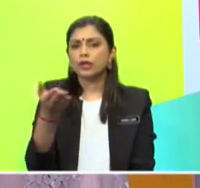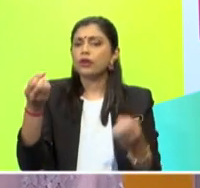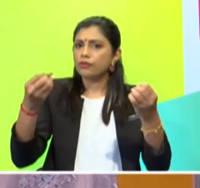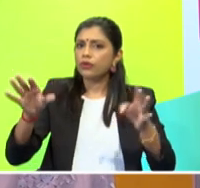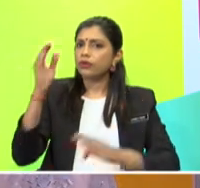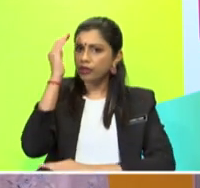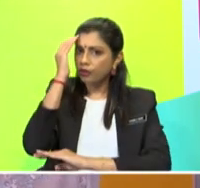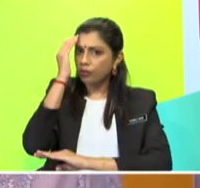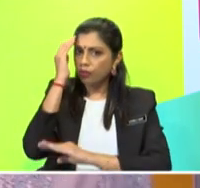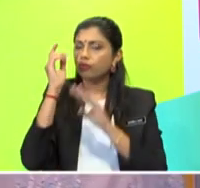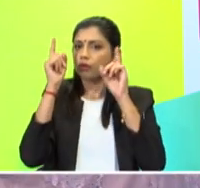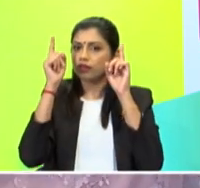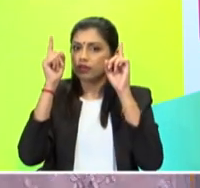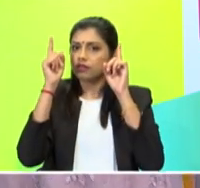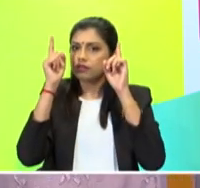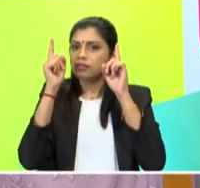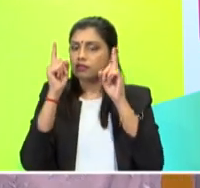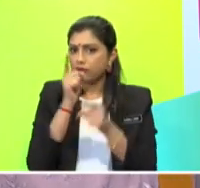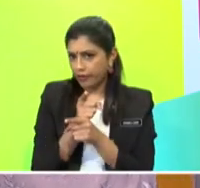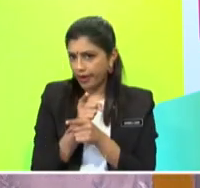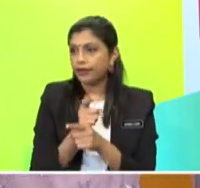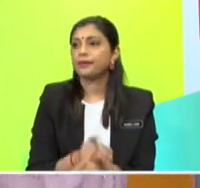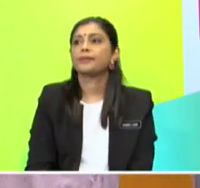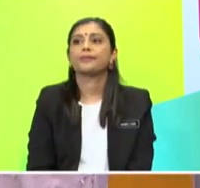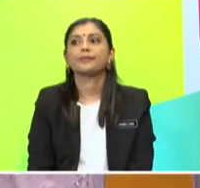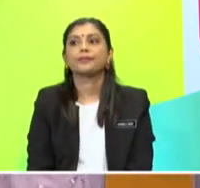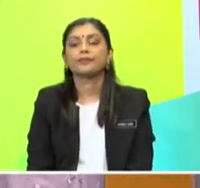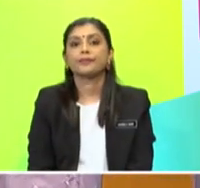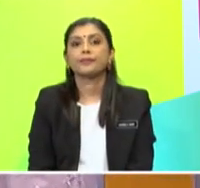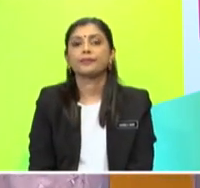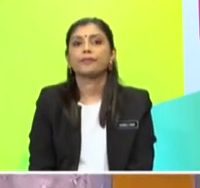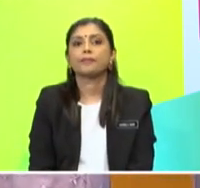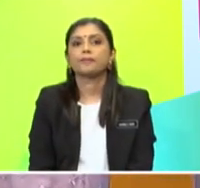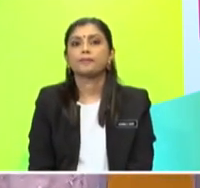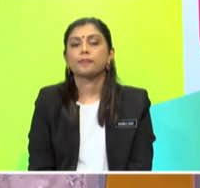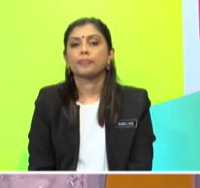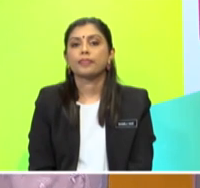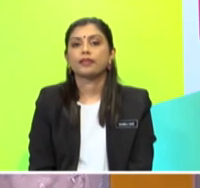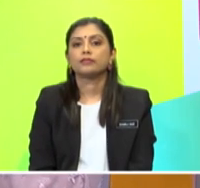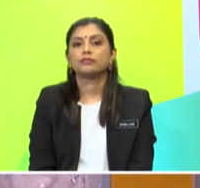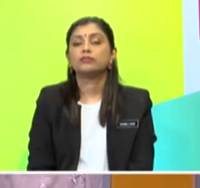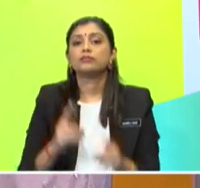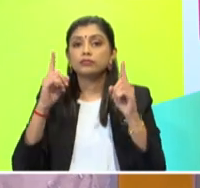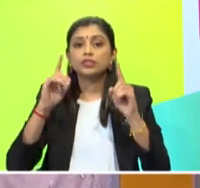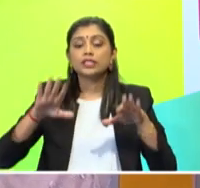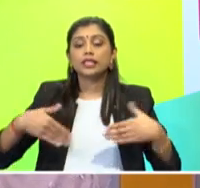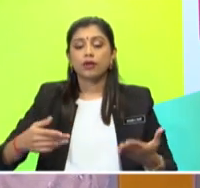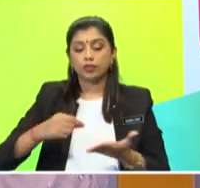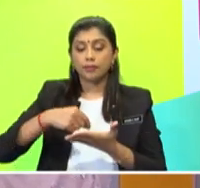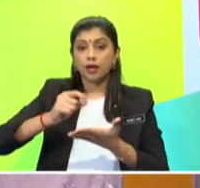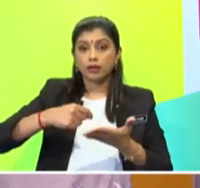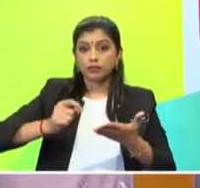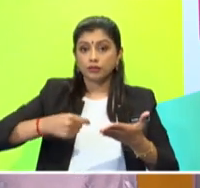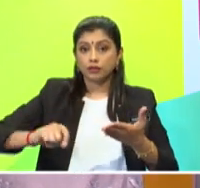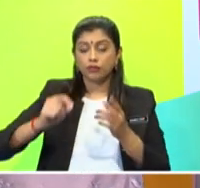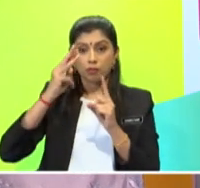you're aware of your requirements when it comes to marking. Of course, they should know the content, which is C,